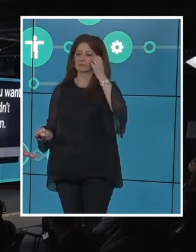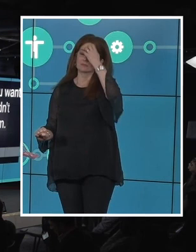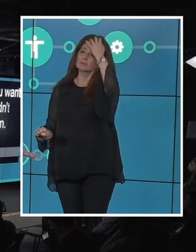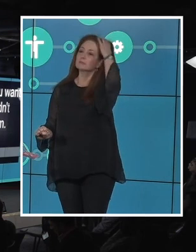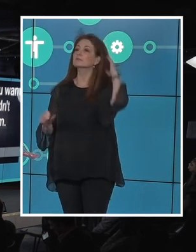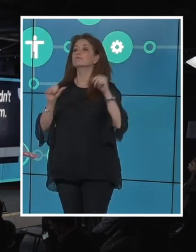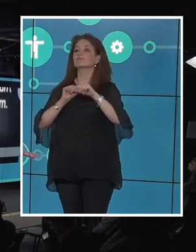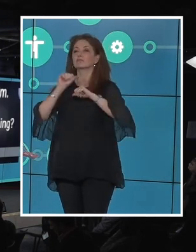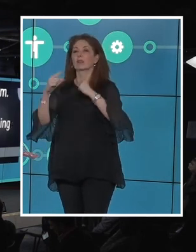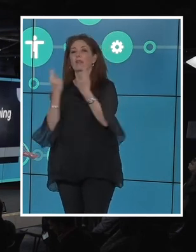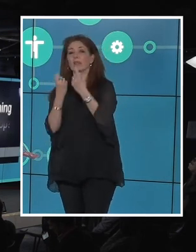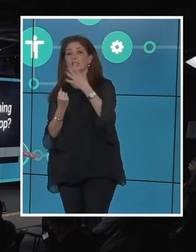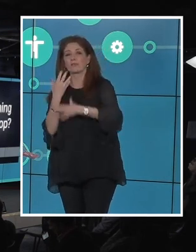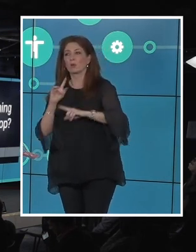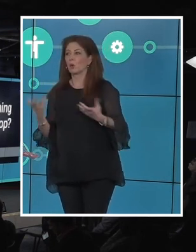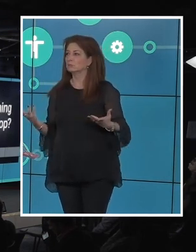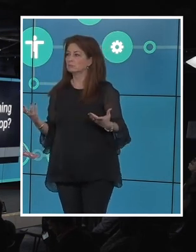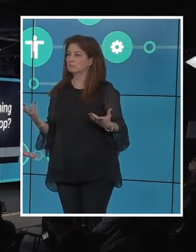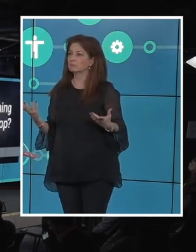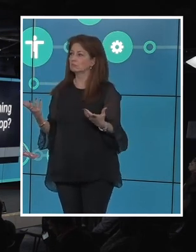What's the next thing you want to develop?